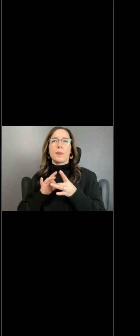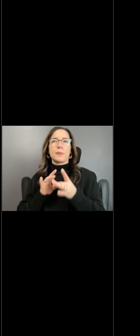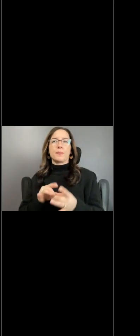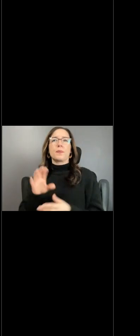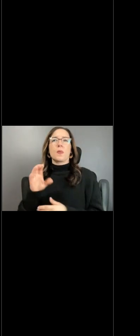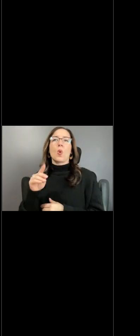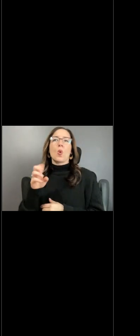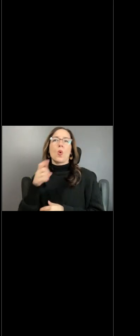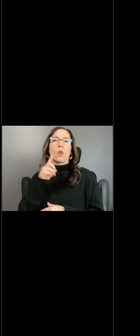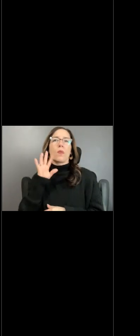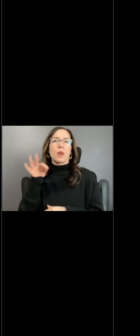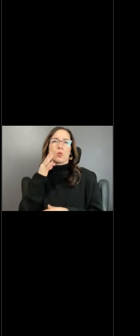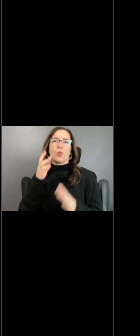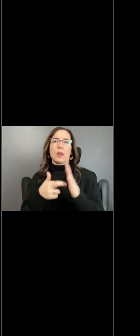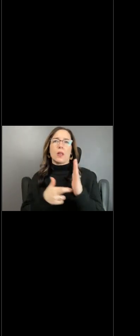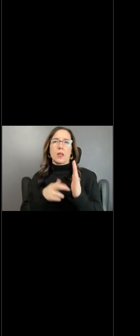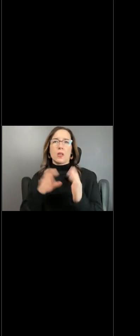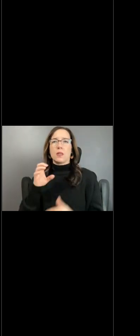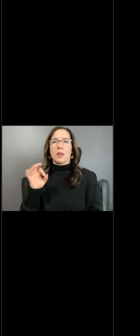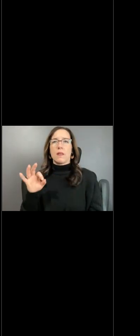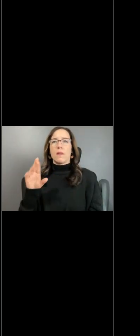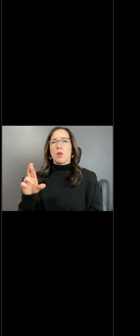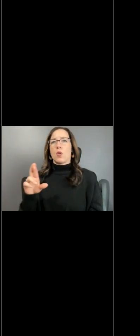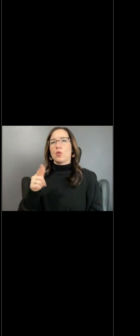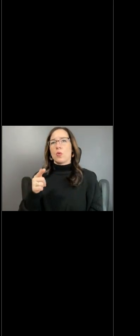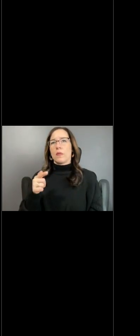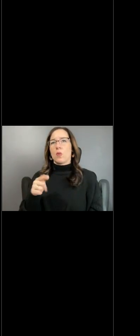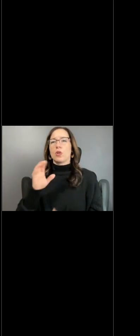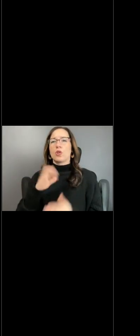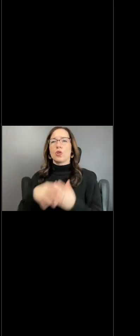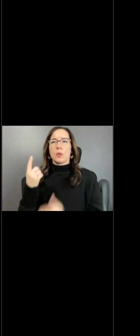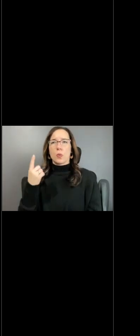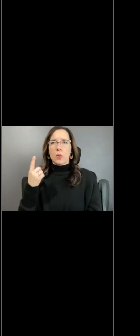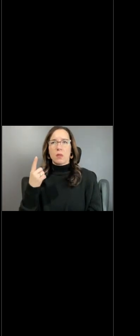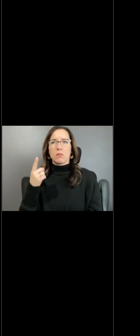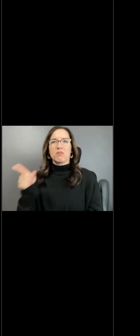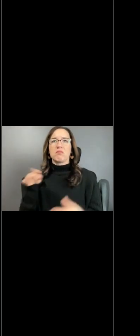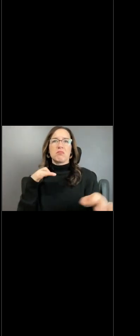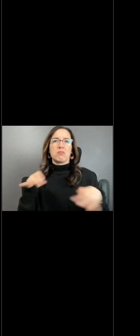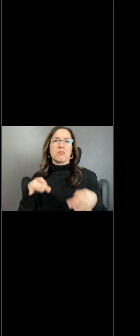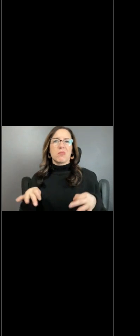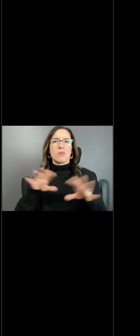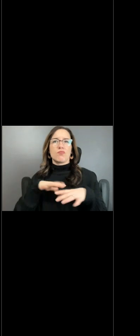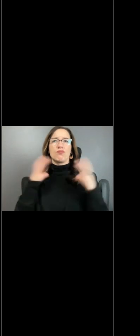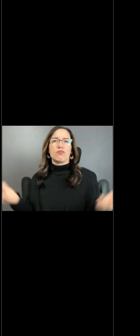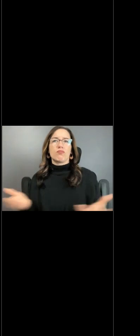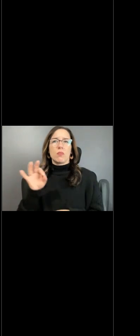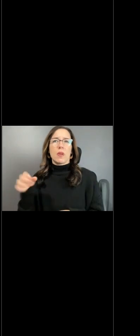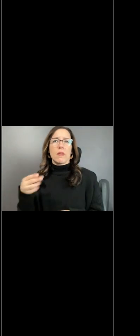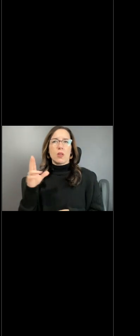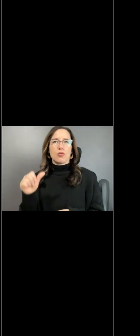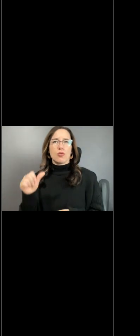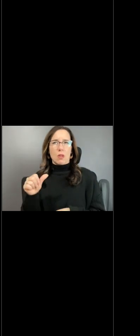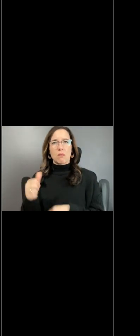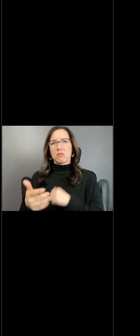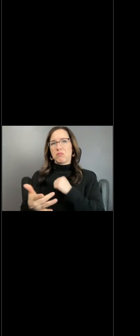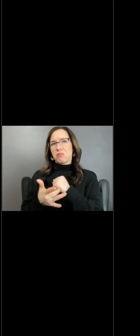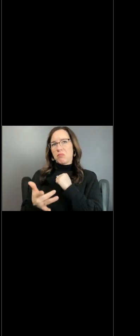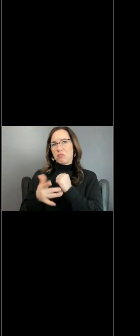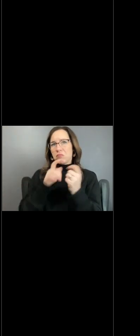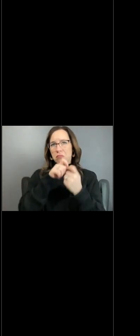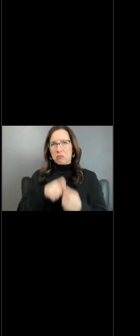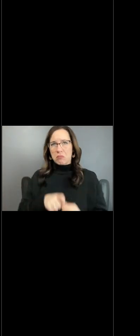Federal Regulations, CFR 24, Chapter 1, which explains the scope of the Fair Housing